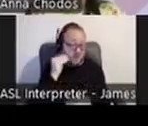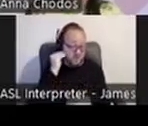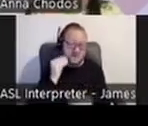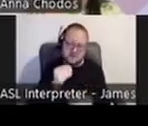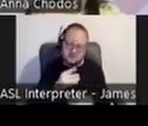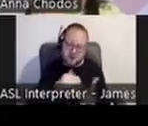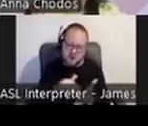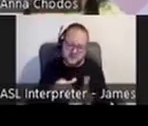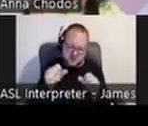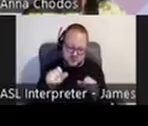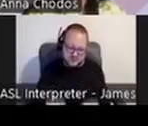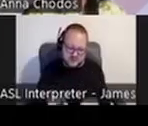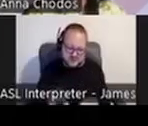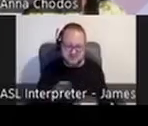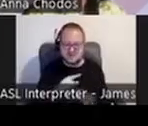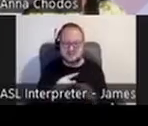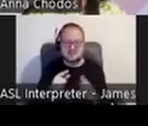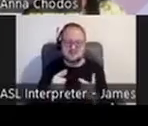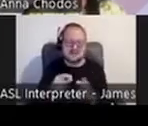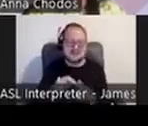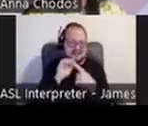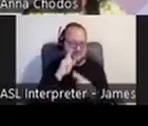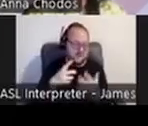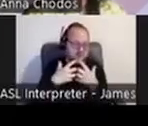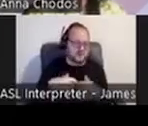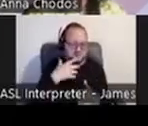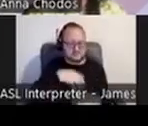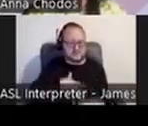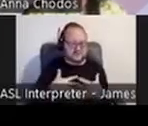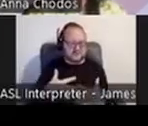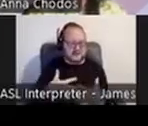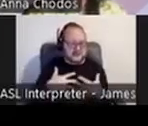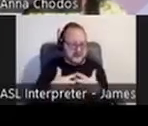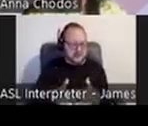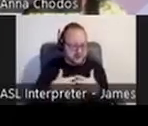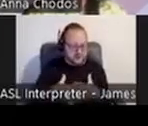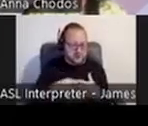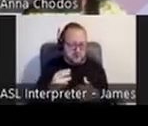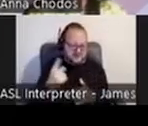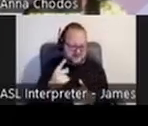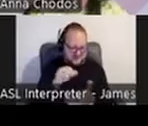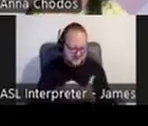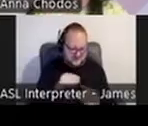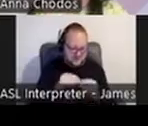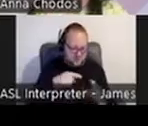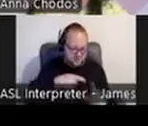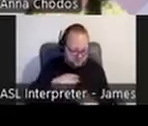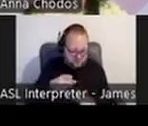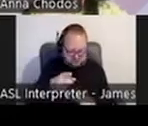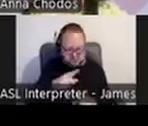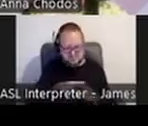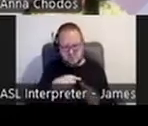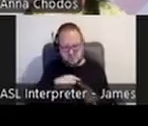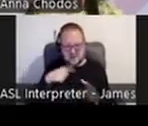that. But the reality is we have to like carefully weigh that and all along the more we can support a